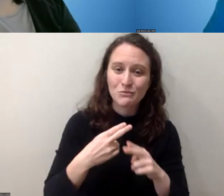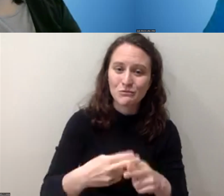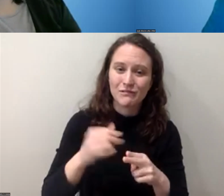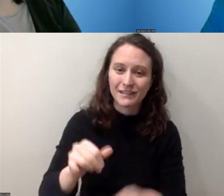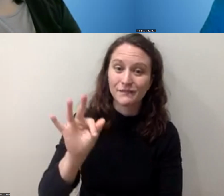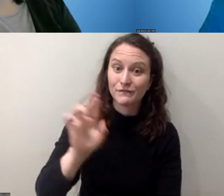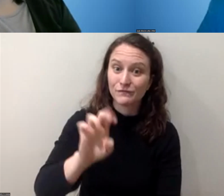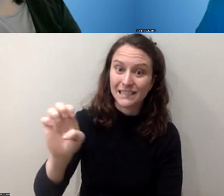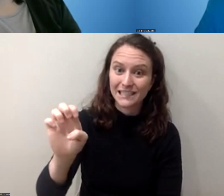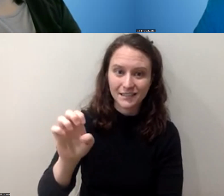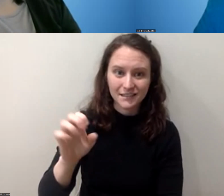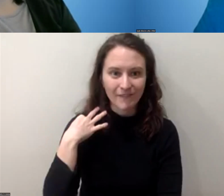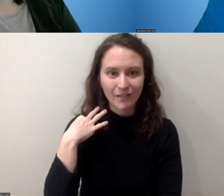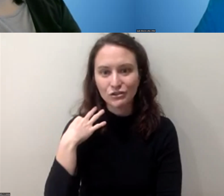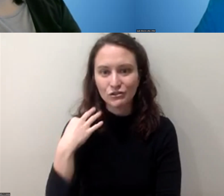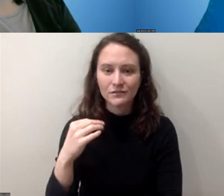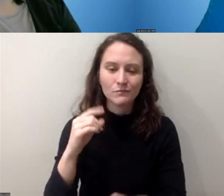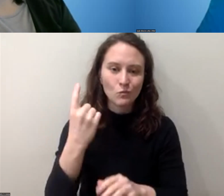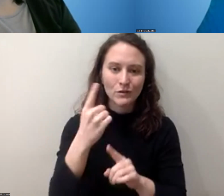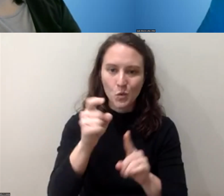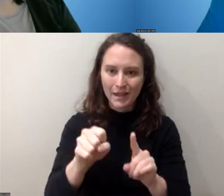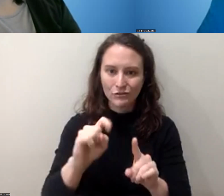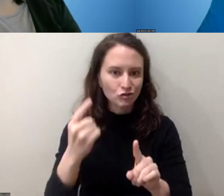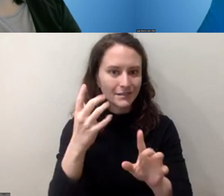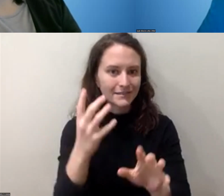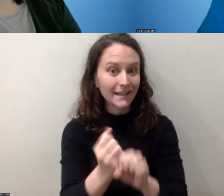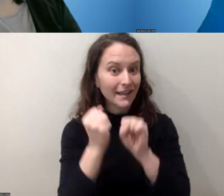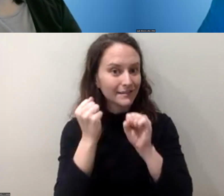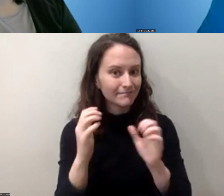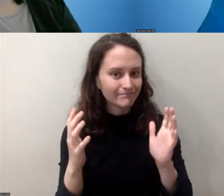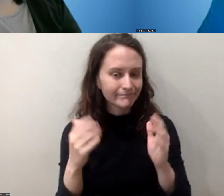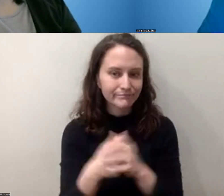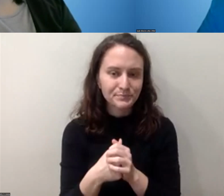just get. All right.